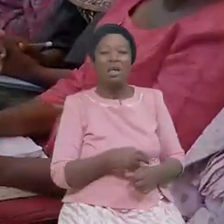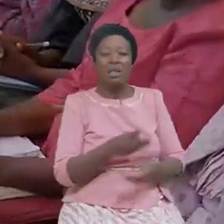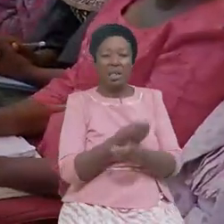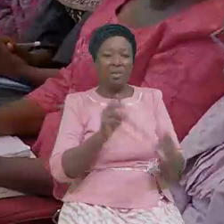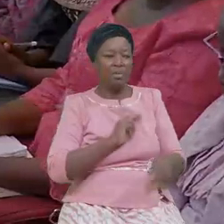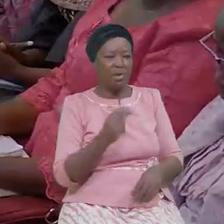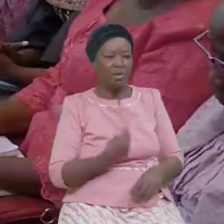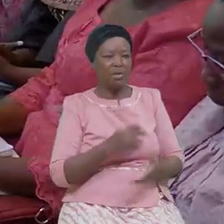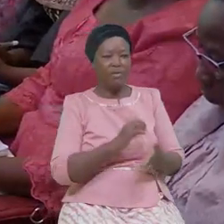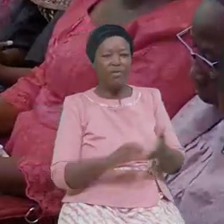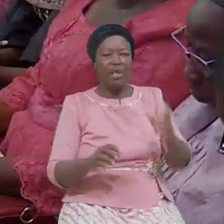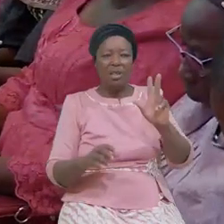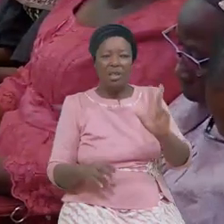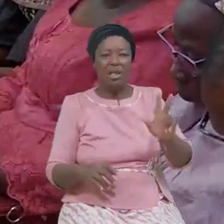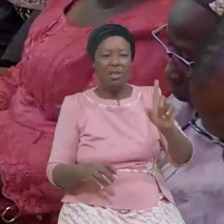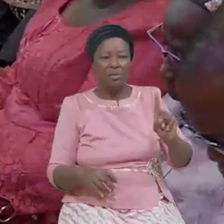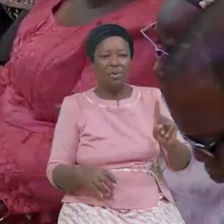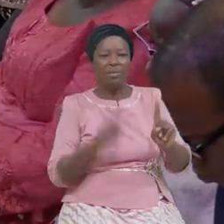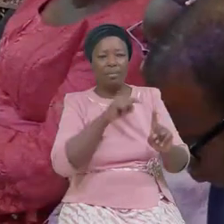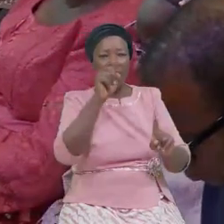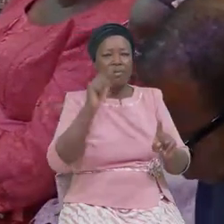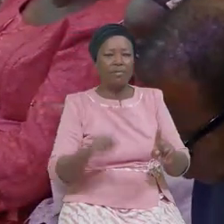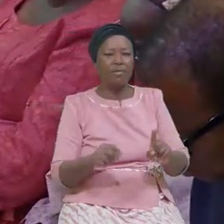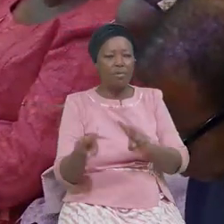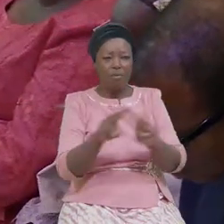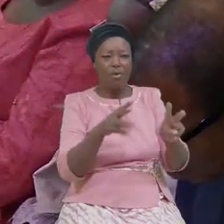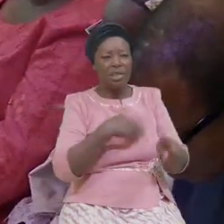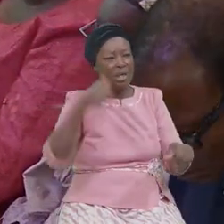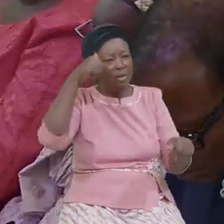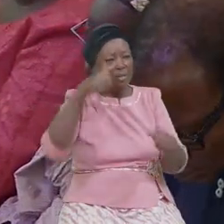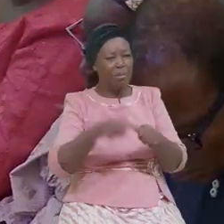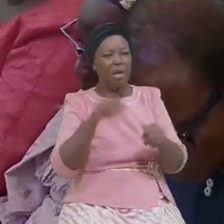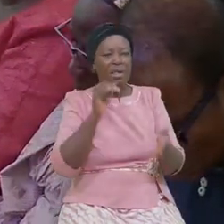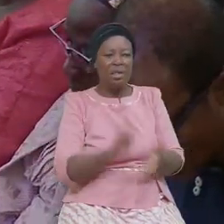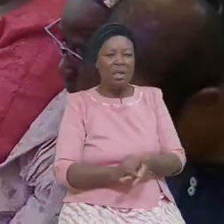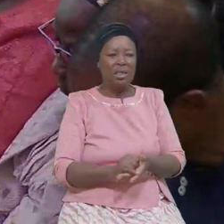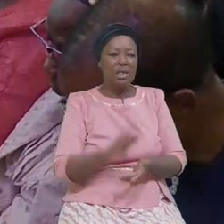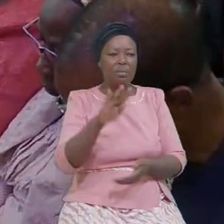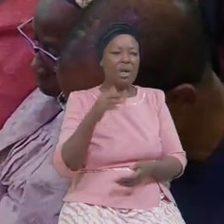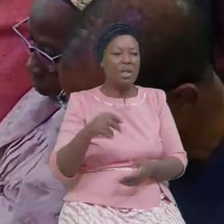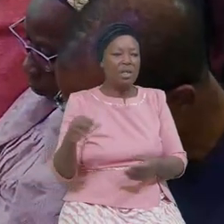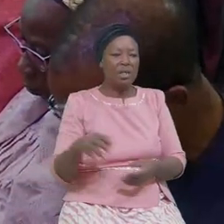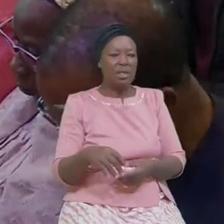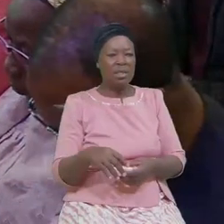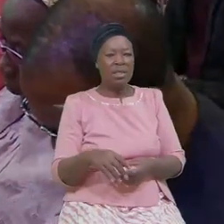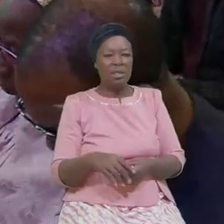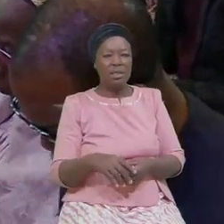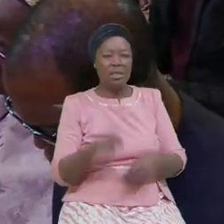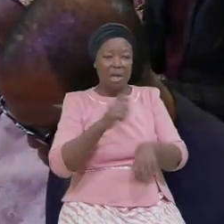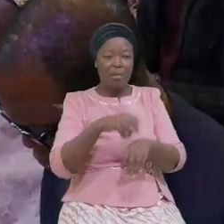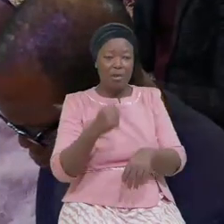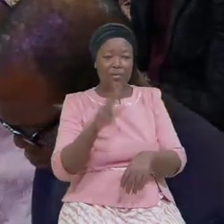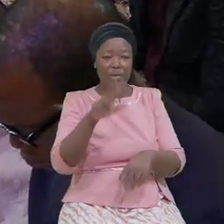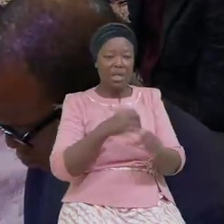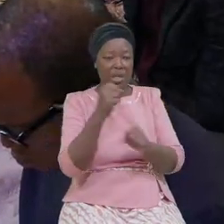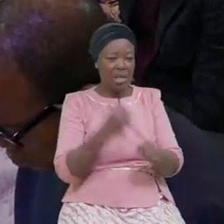31, "Therefore watch and remember that by the space of 3 years